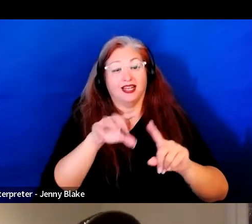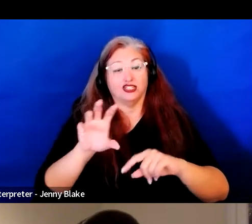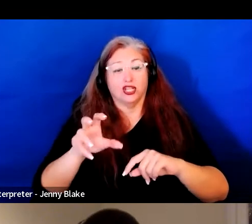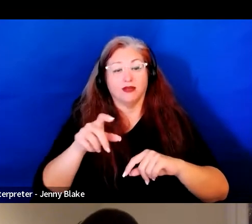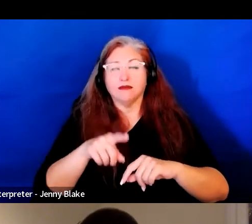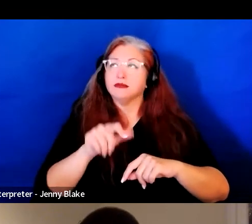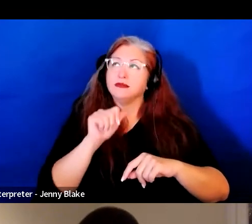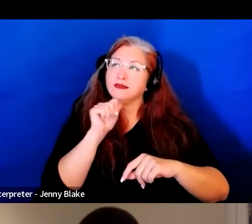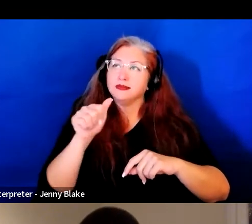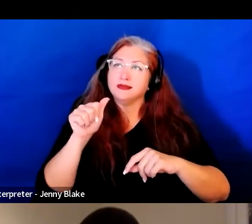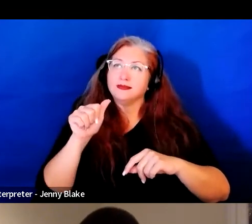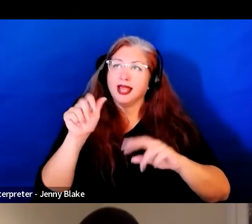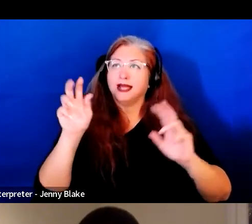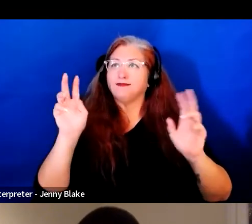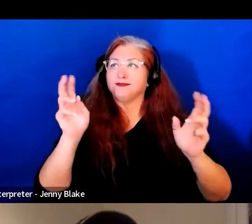isn't necessarily